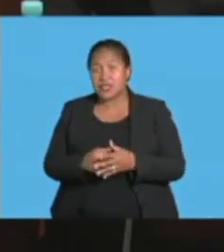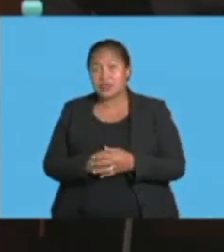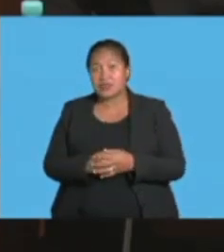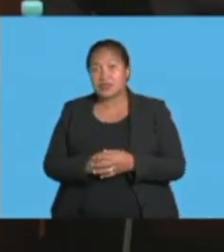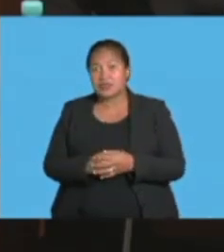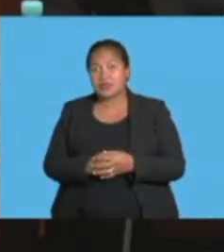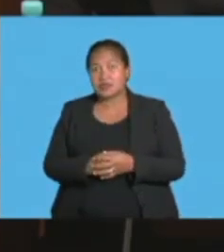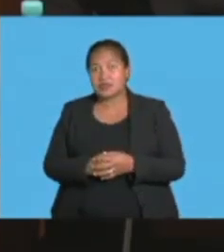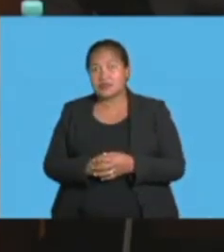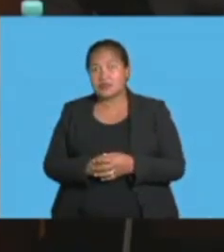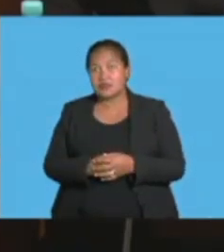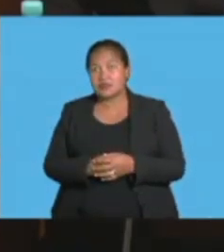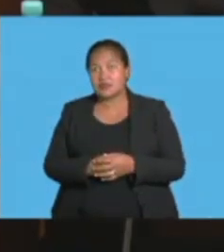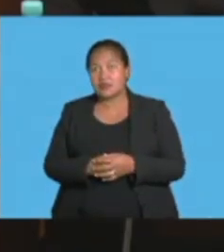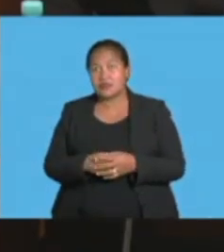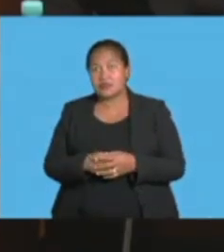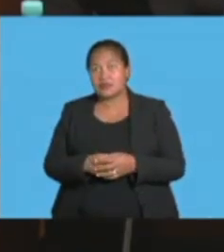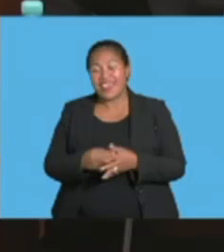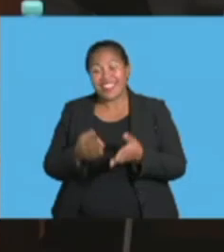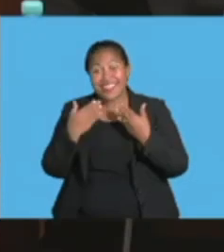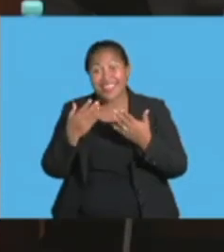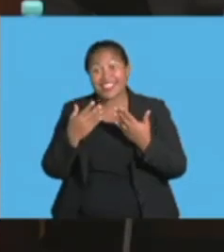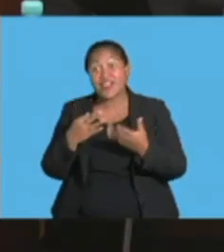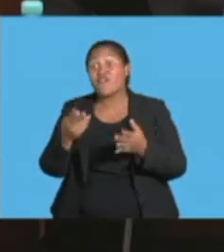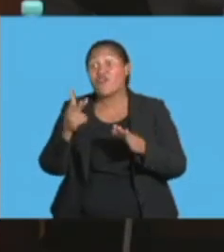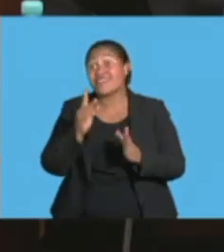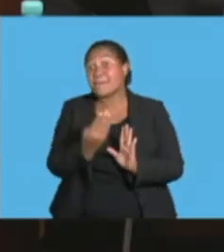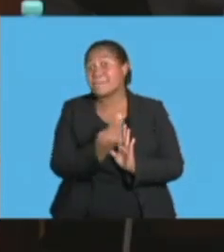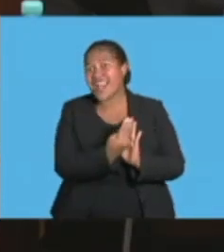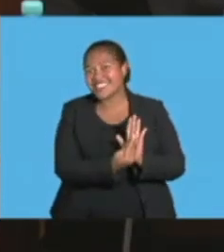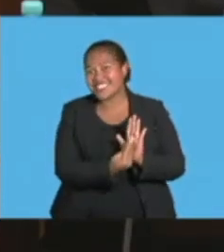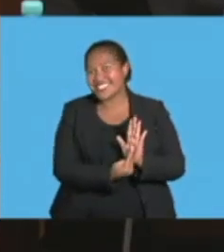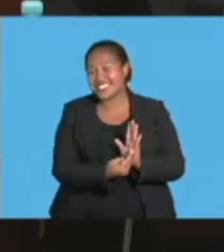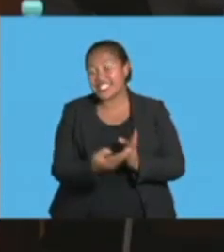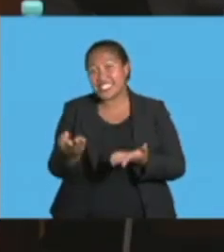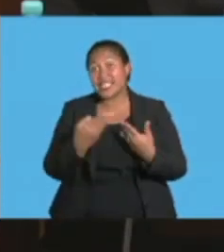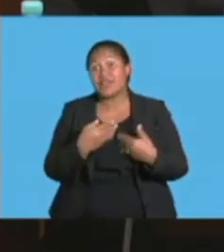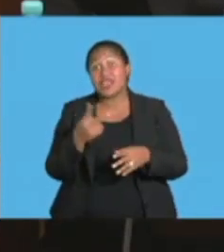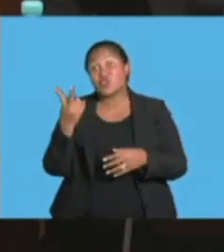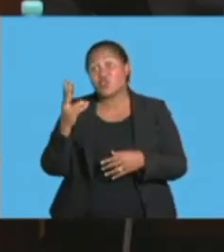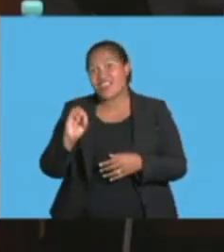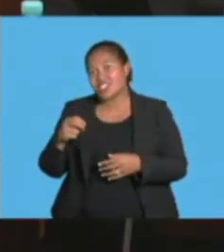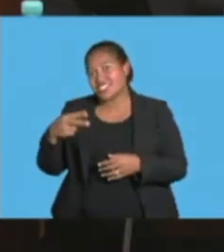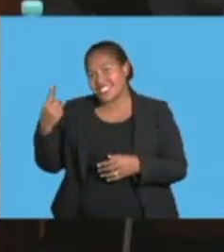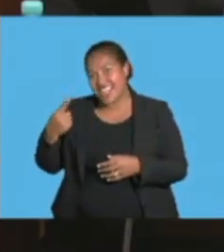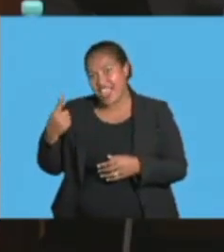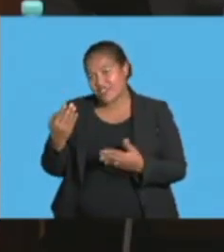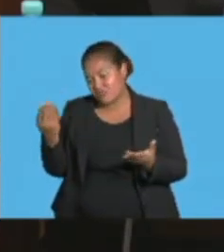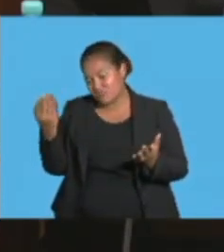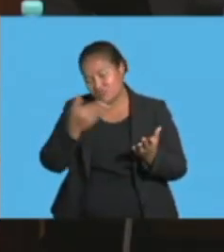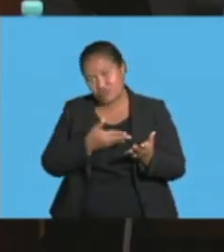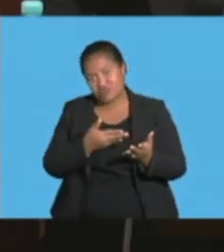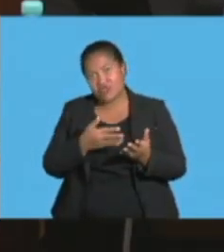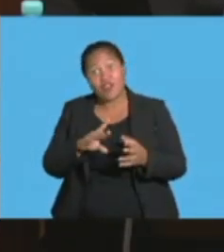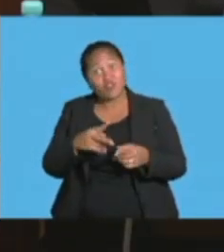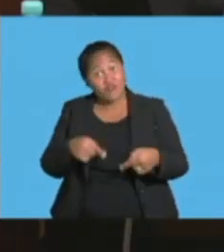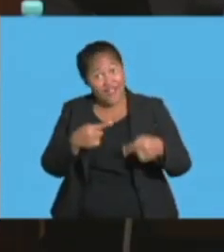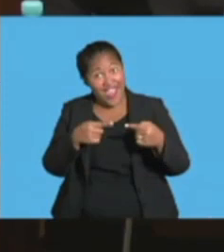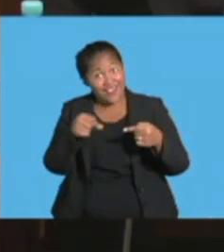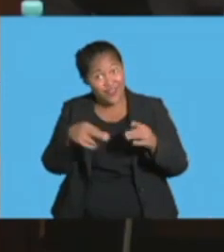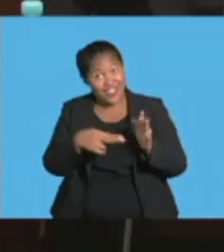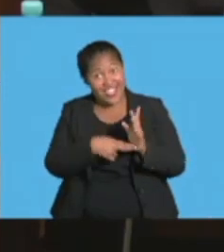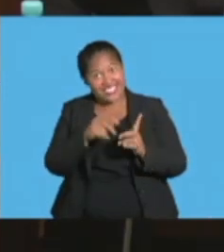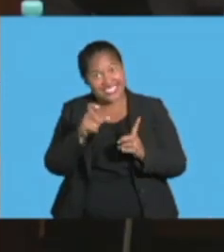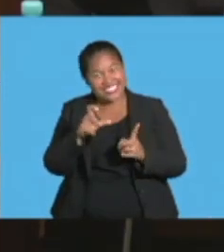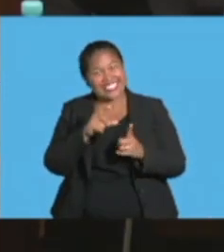very grateful to the increased budgetary provisions from before 2011 till today. Secondly, government has increased taxes